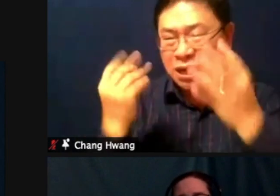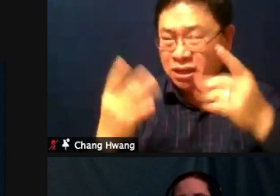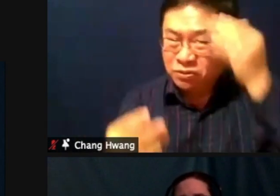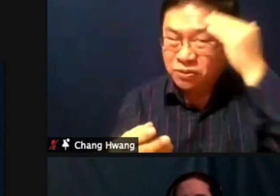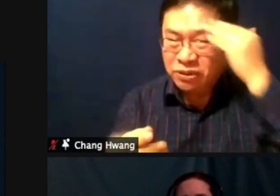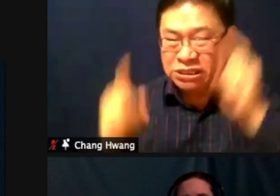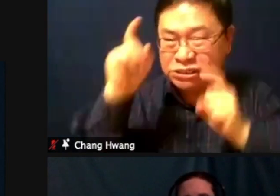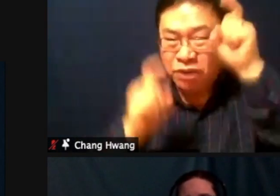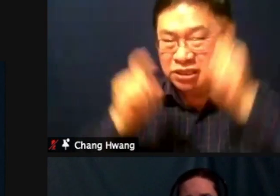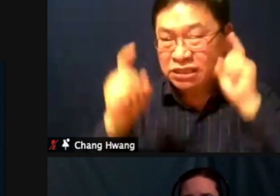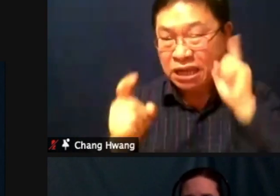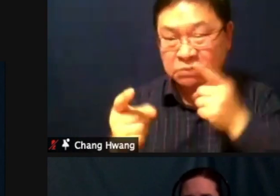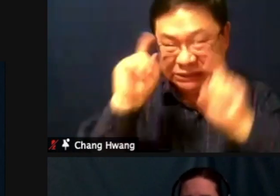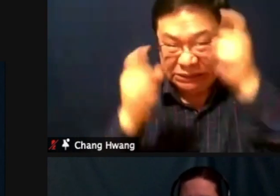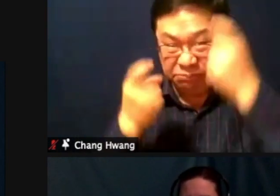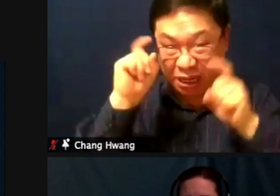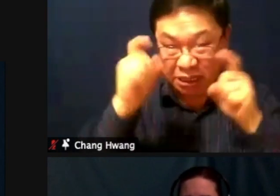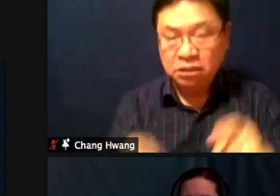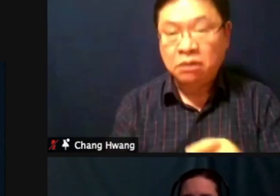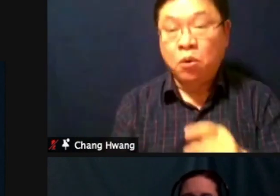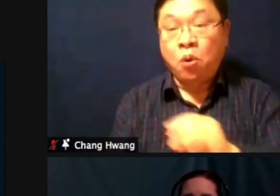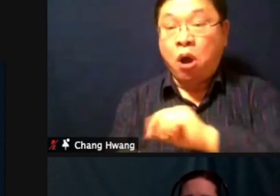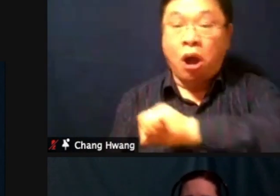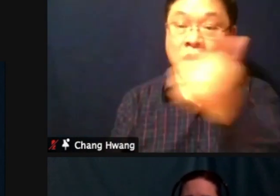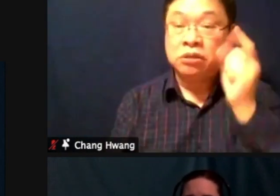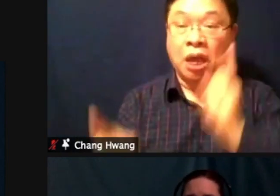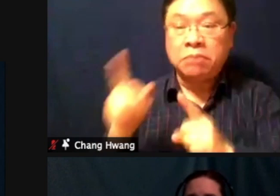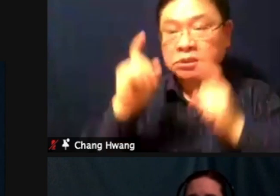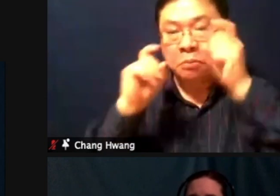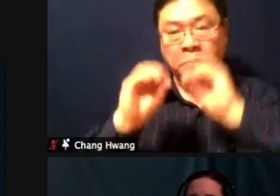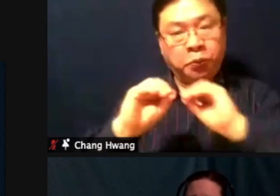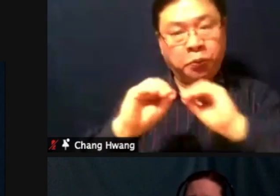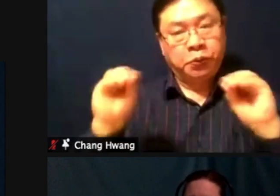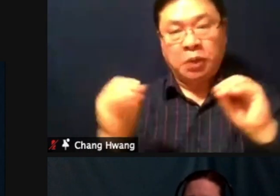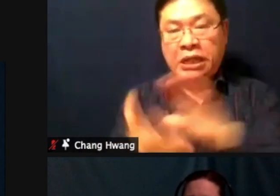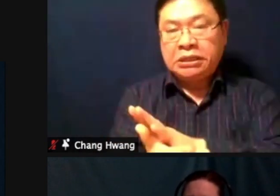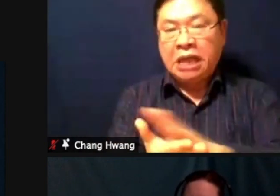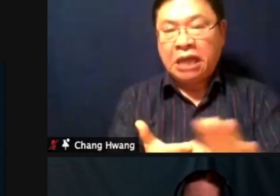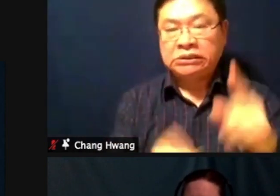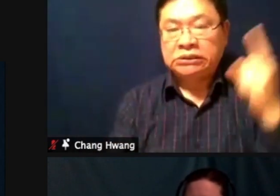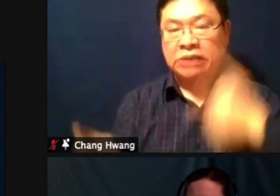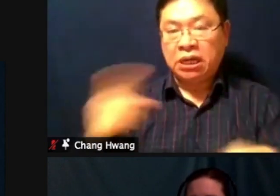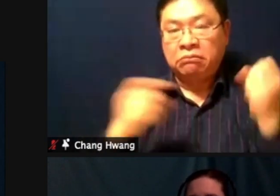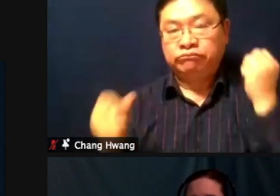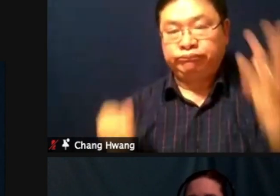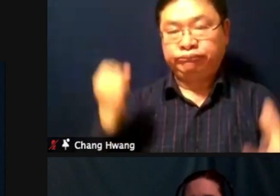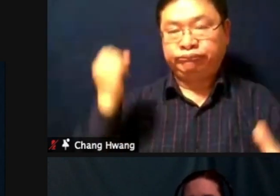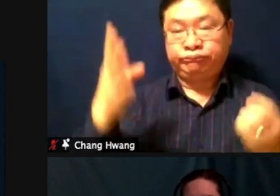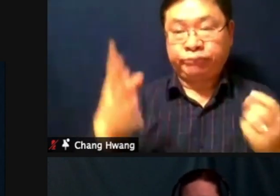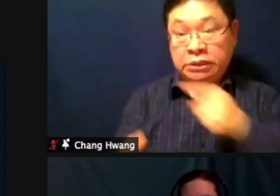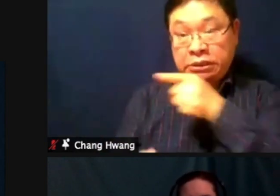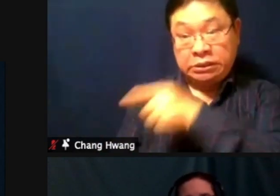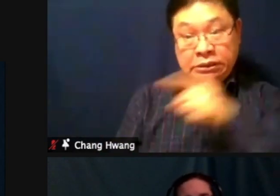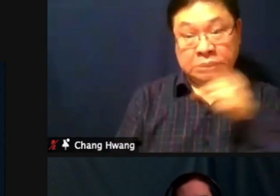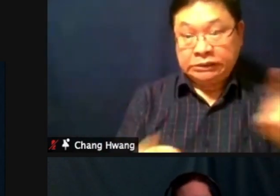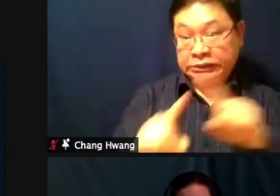are not satisfactory. For example, They don't identify facial expressions as part of